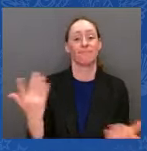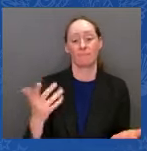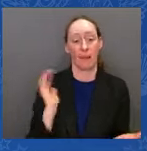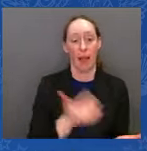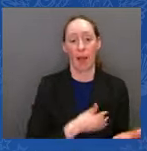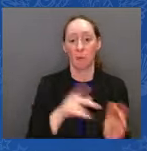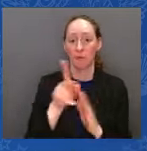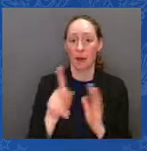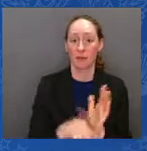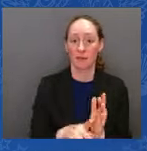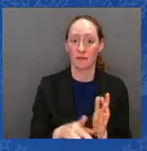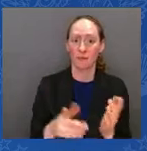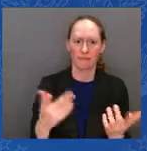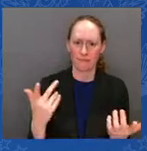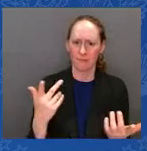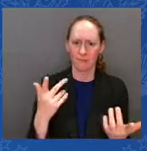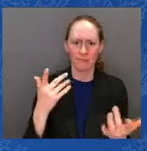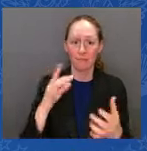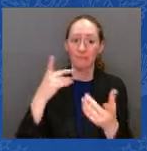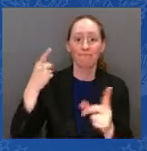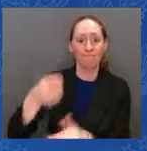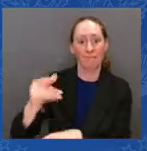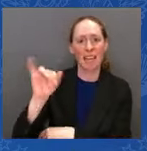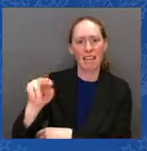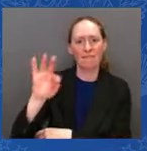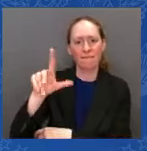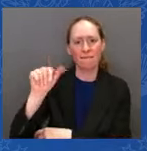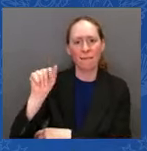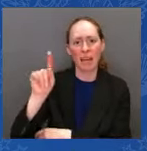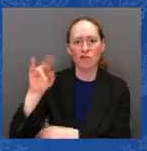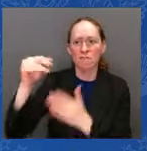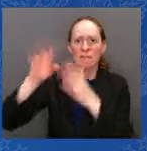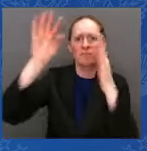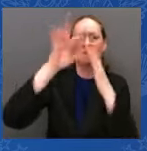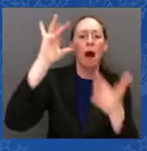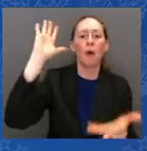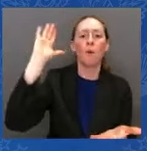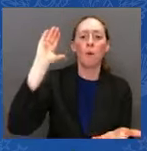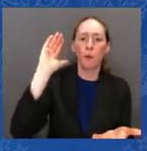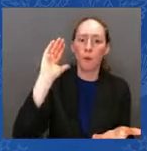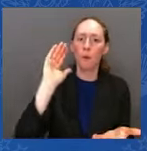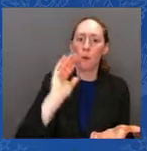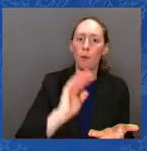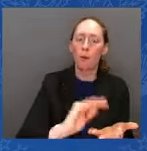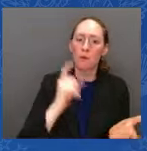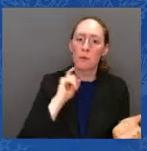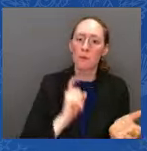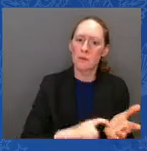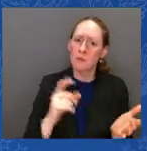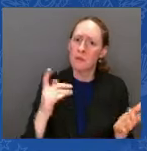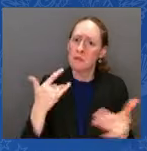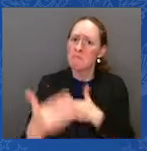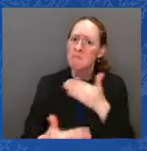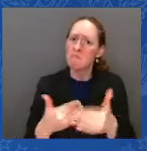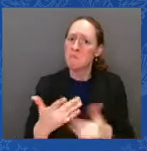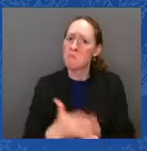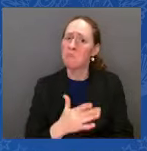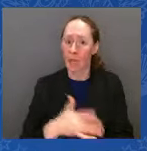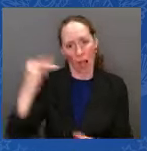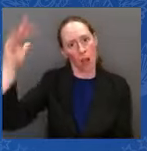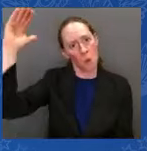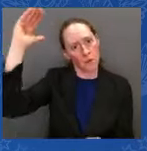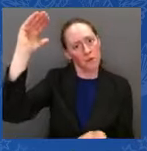has been coming down for 10 months in a row. We still slowed by 45%. We still have more to do. But, you know, when we're in a